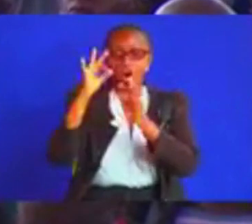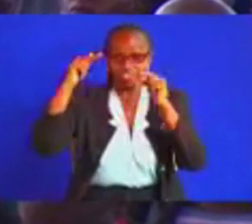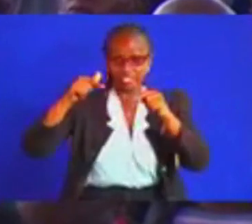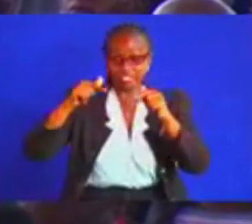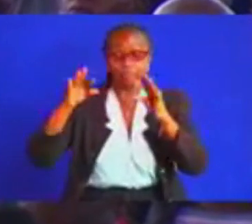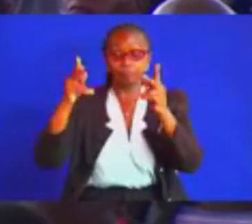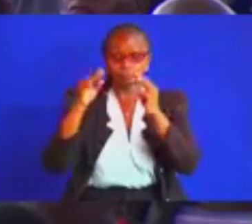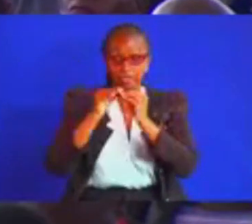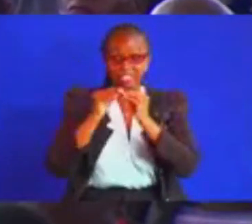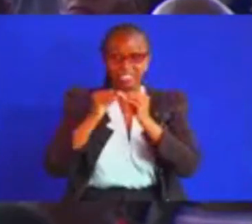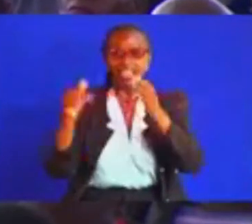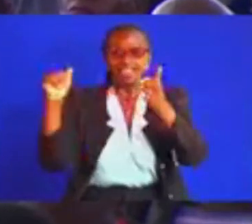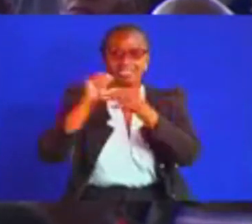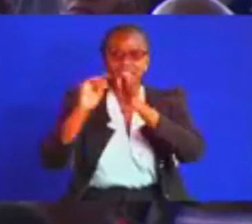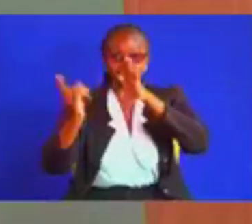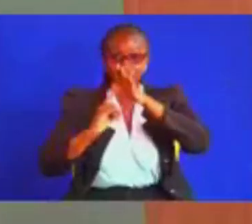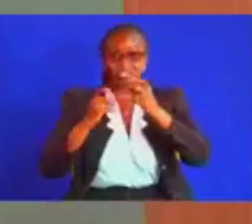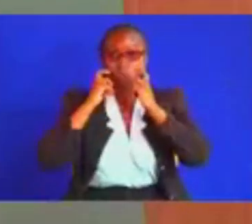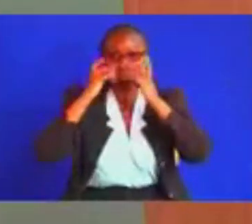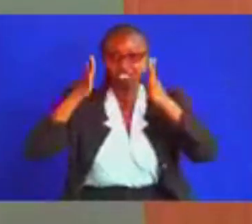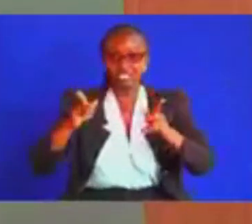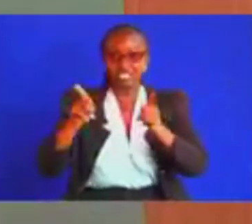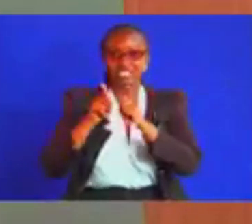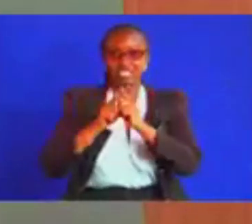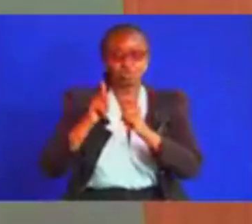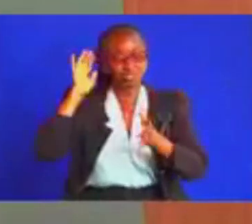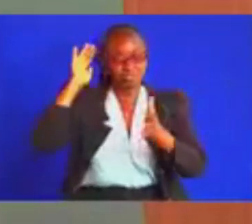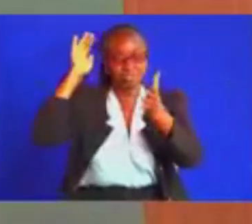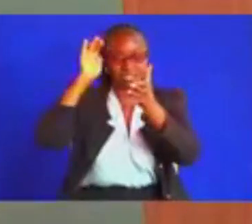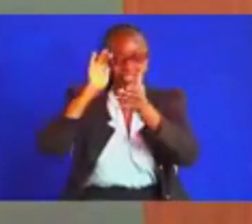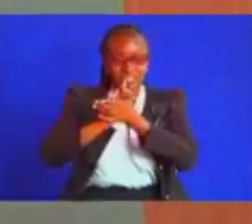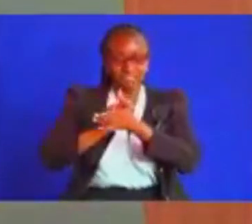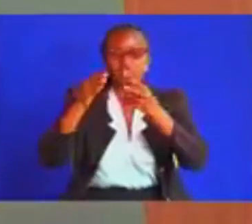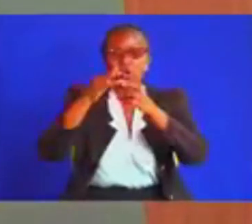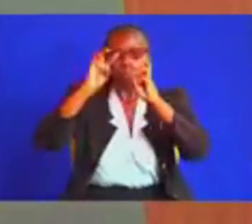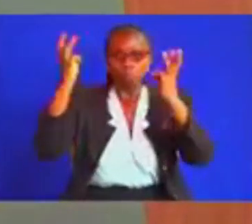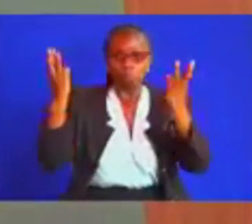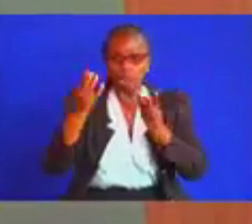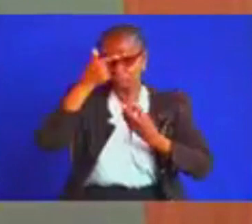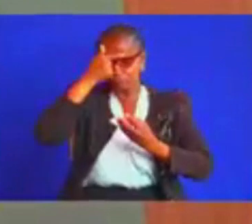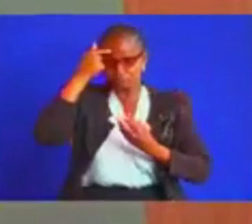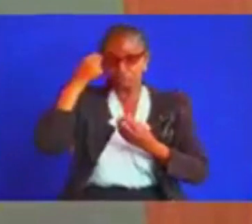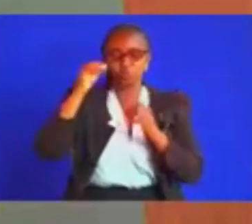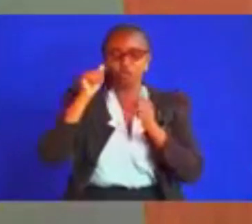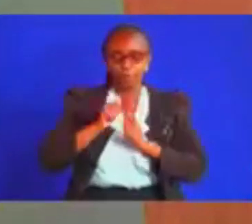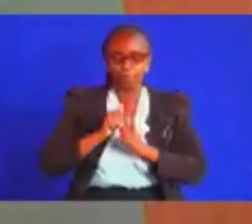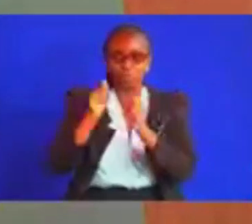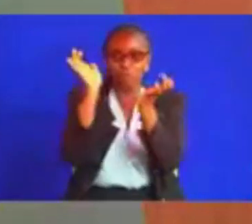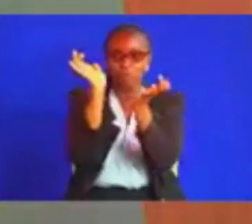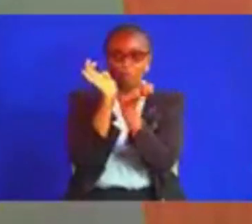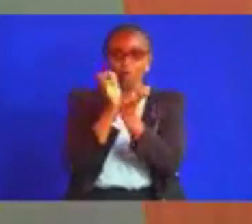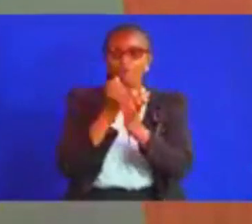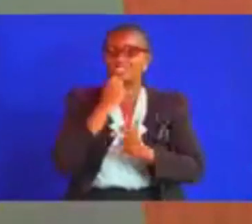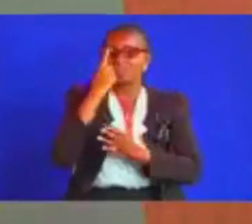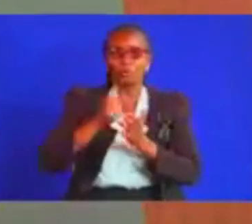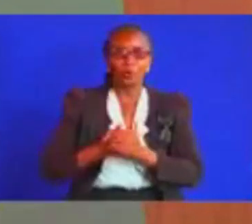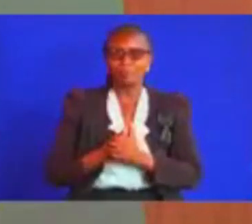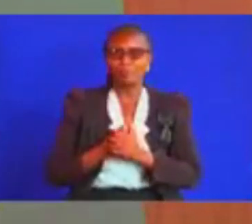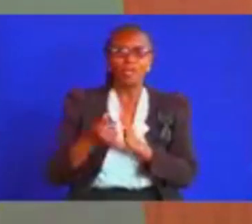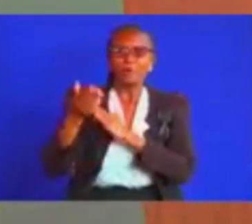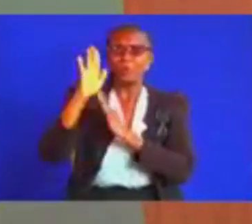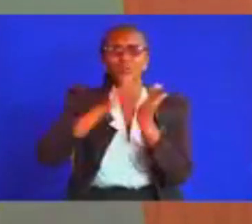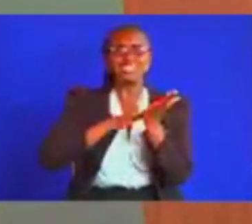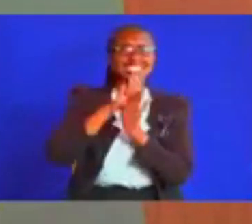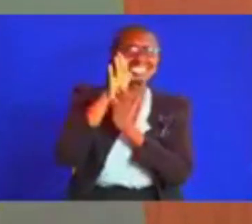that ministers to sinners and the unbelieving world, because according to Apostle Paul, he told us that God's